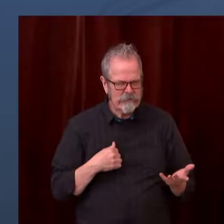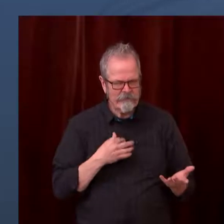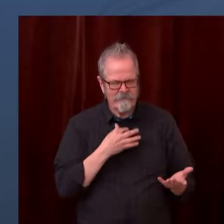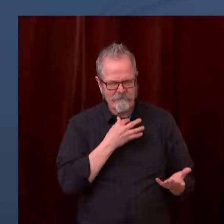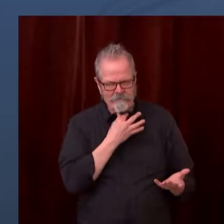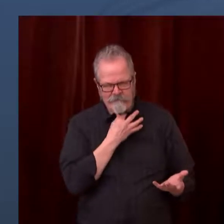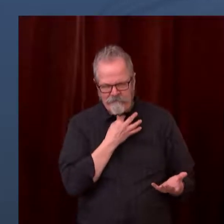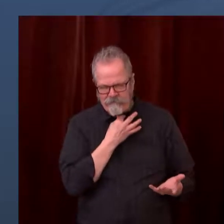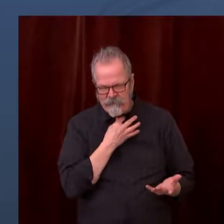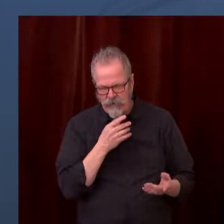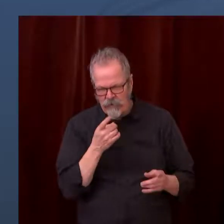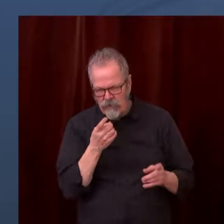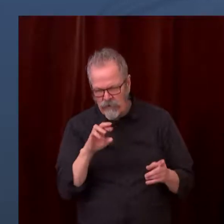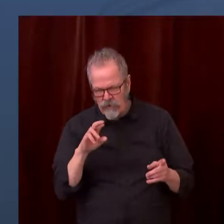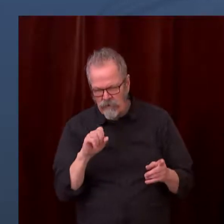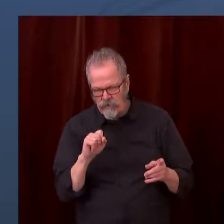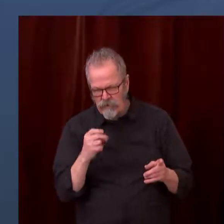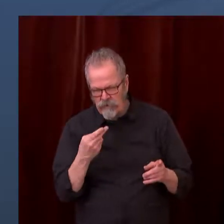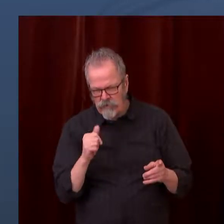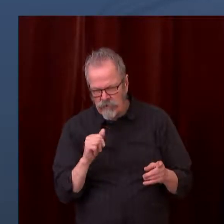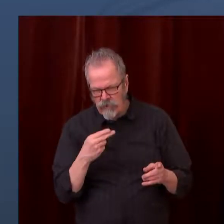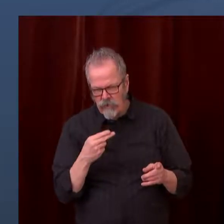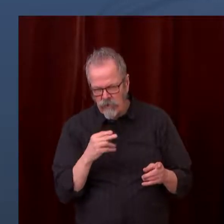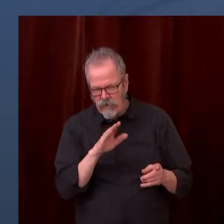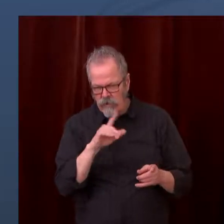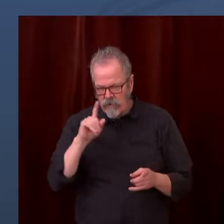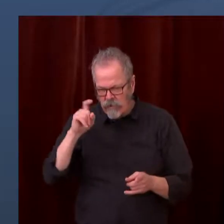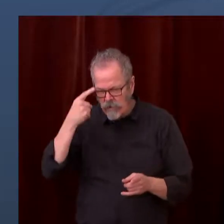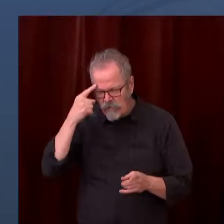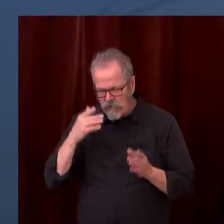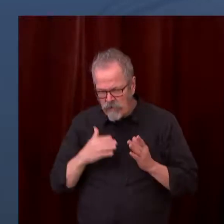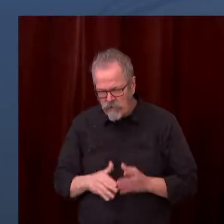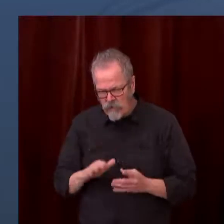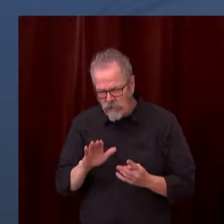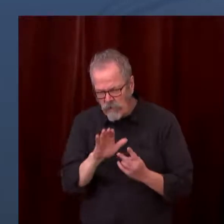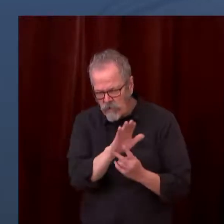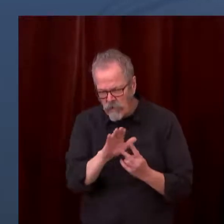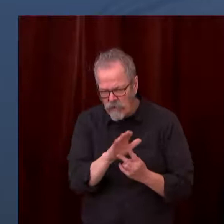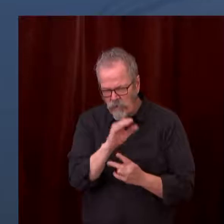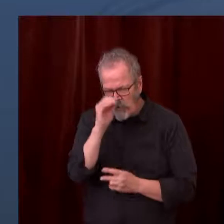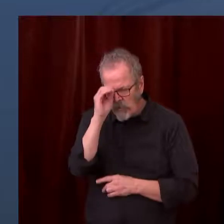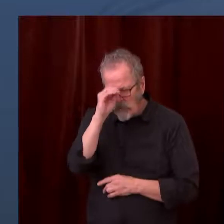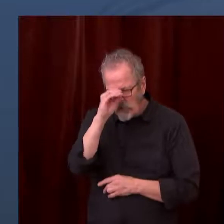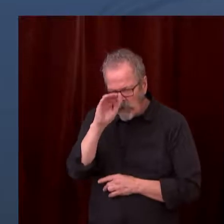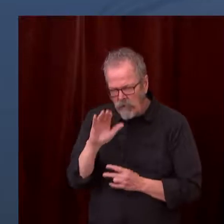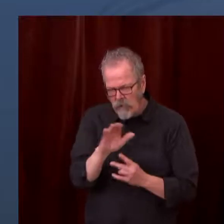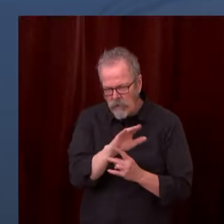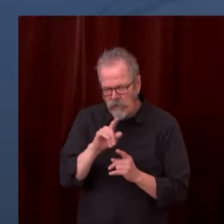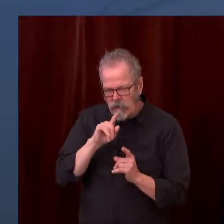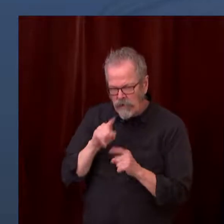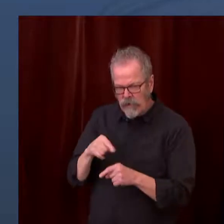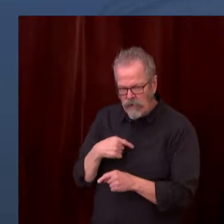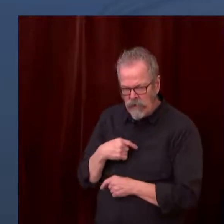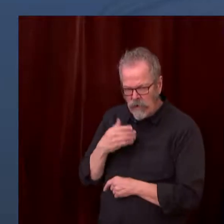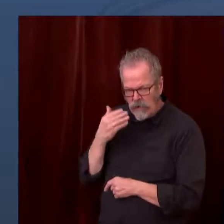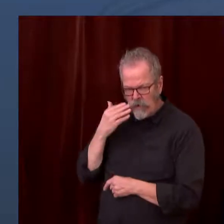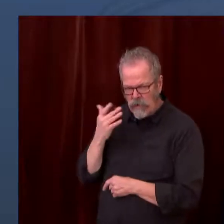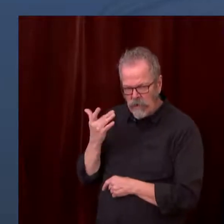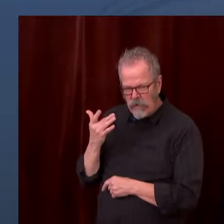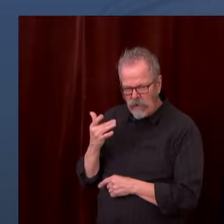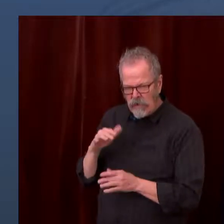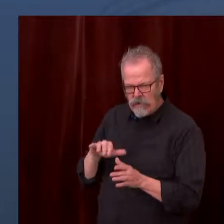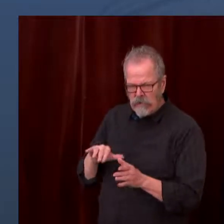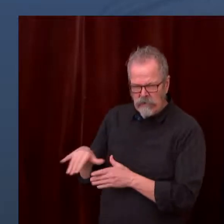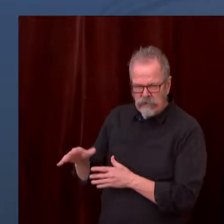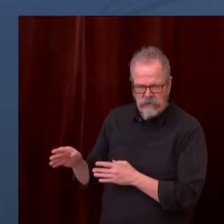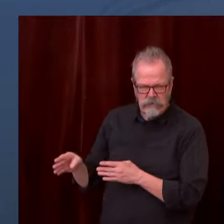to those sorts of proposals, specifically that proposal in Washington, and then explain why that's not the direction you're taking. We are